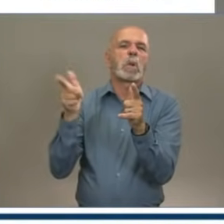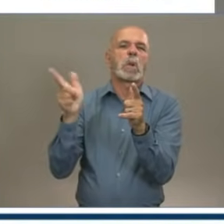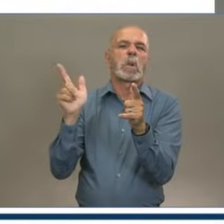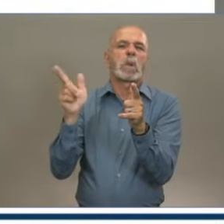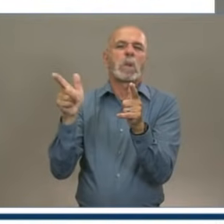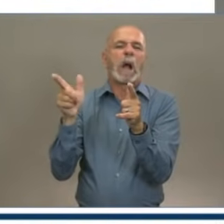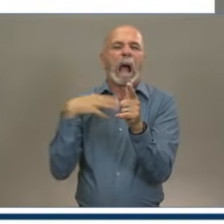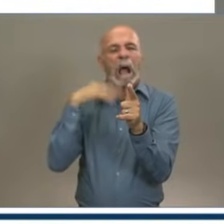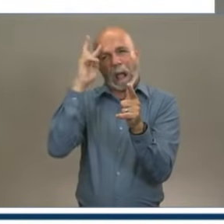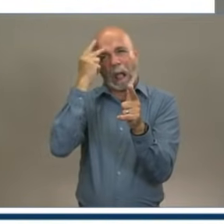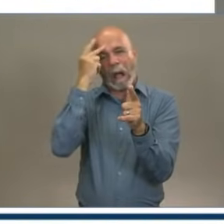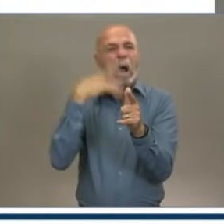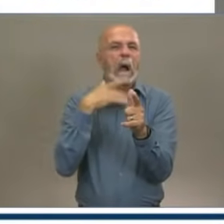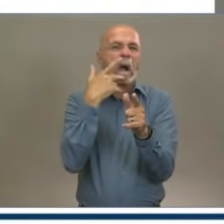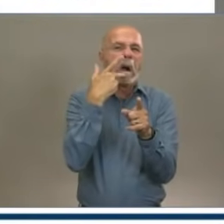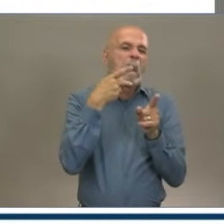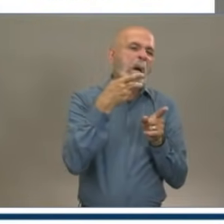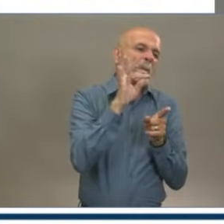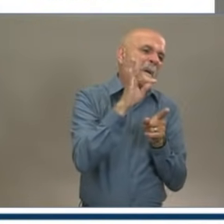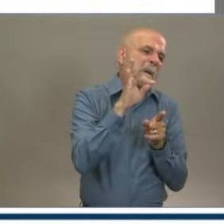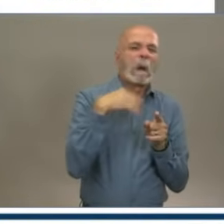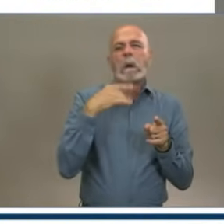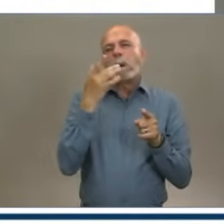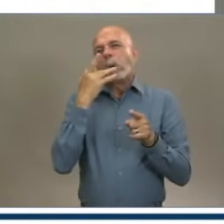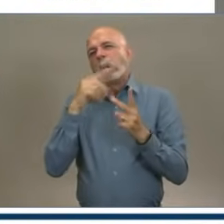mRNA vaccine you get is perfectly okay.